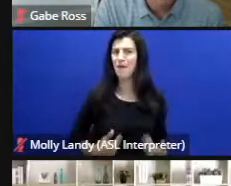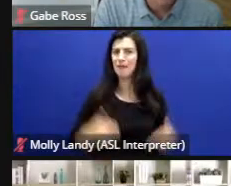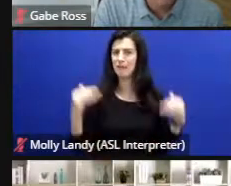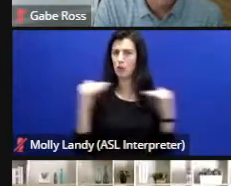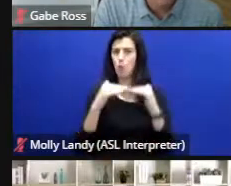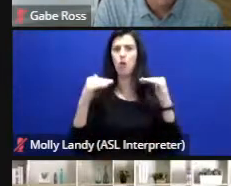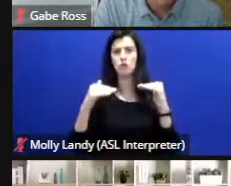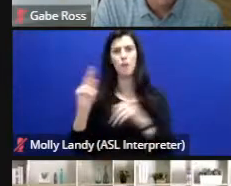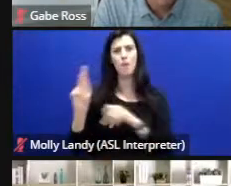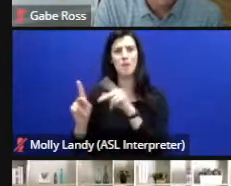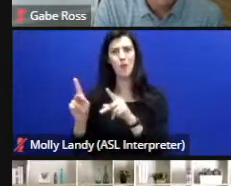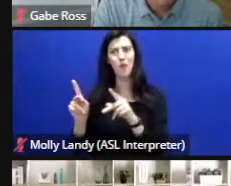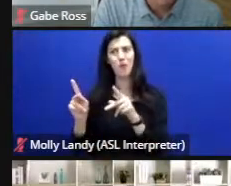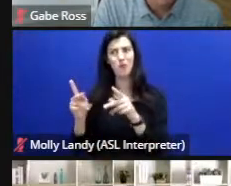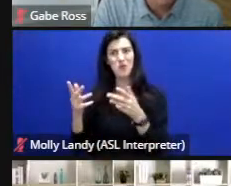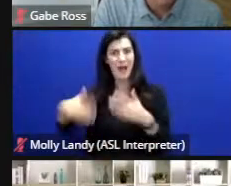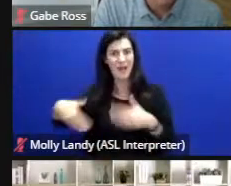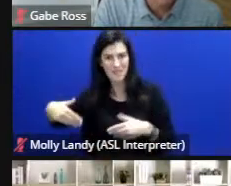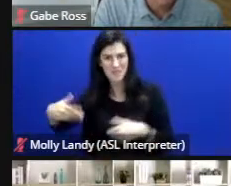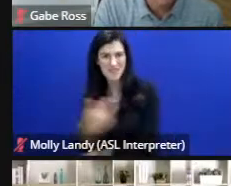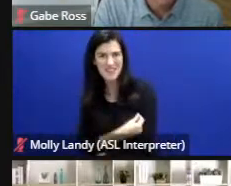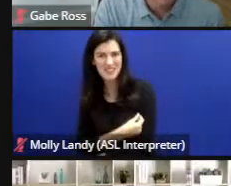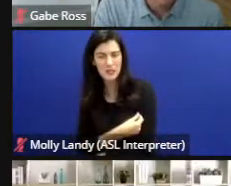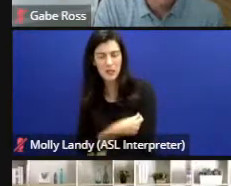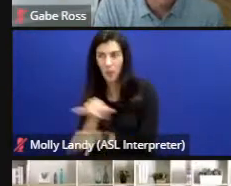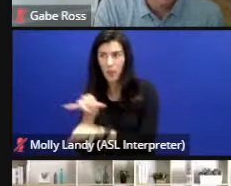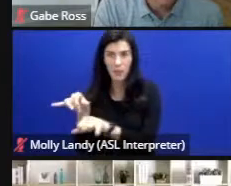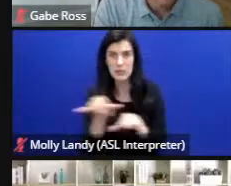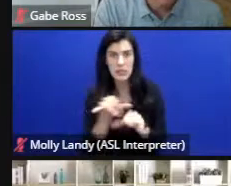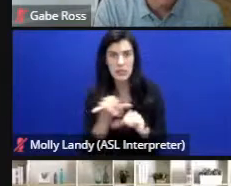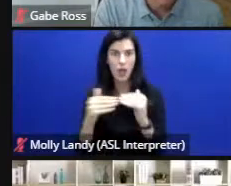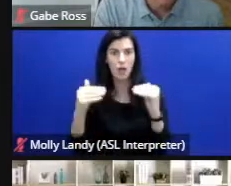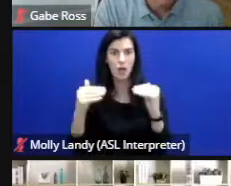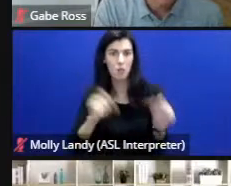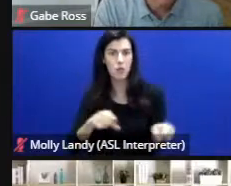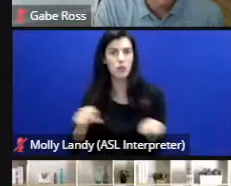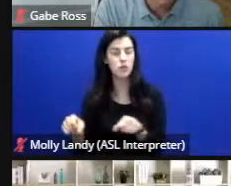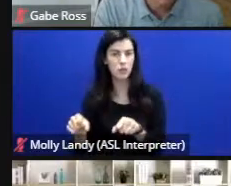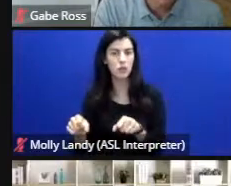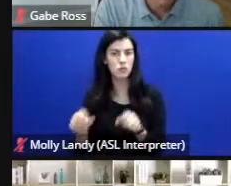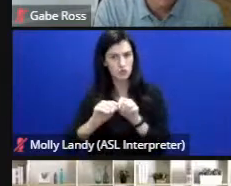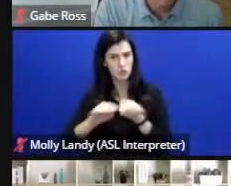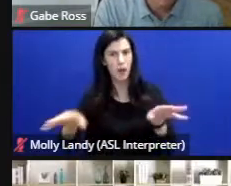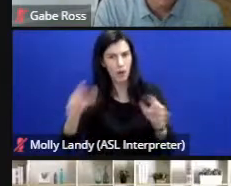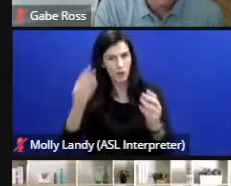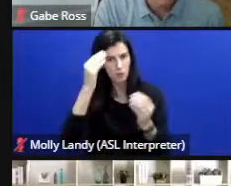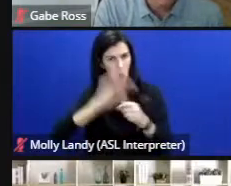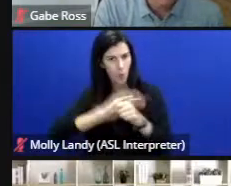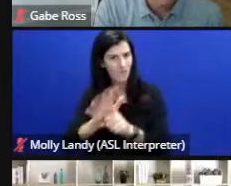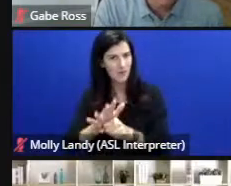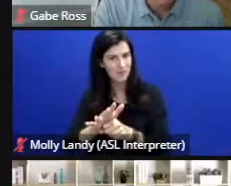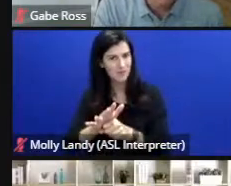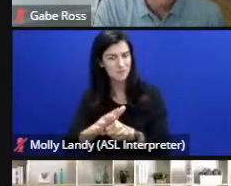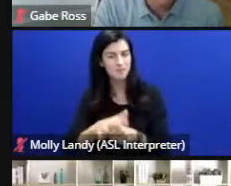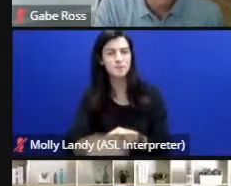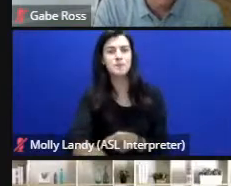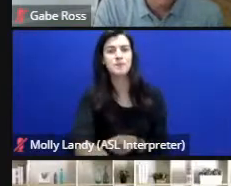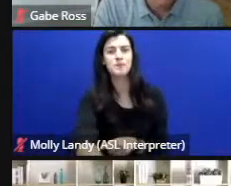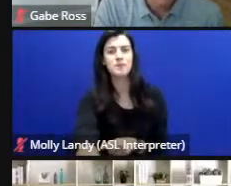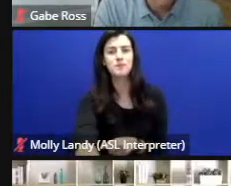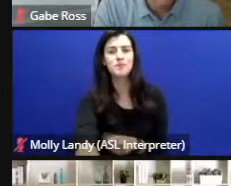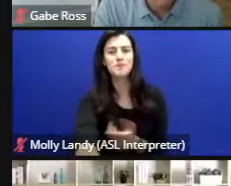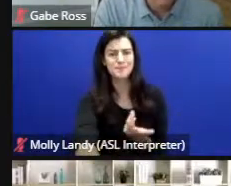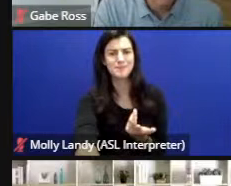ability to spread it. We're talking about the same ability. So my conclusion is this: why should the